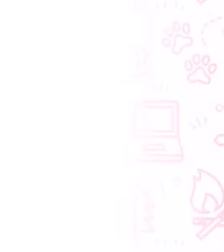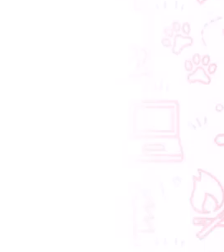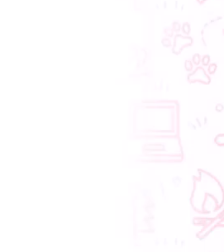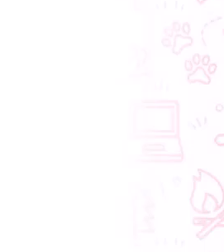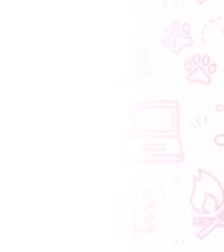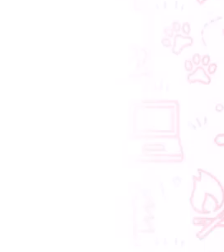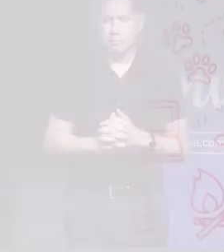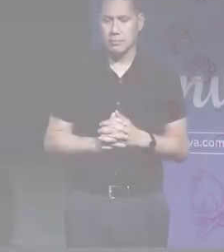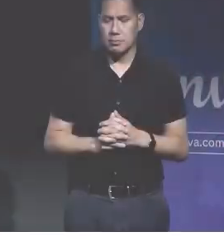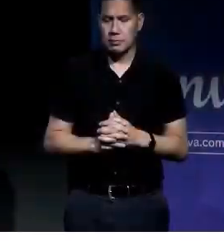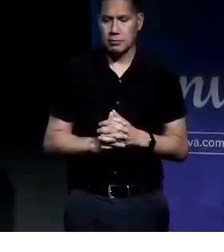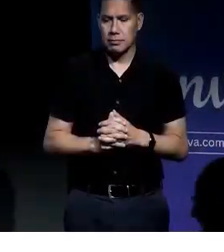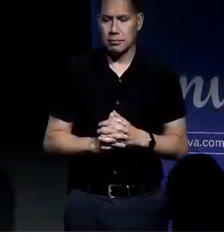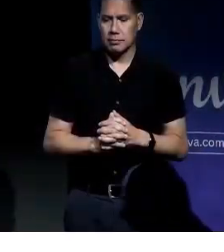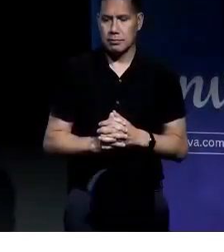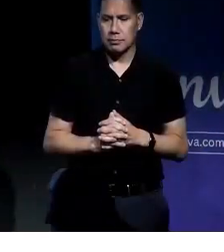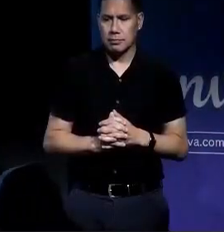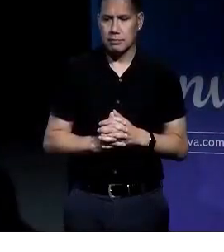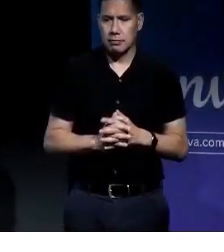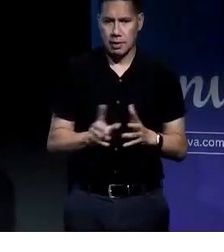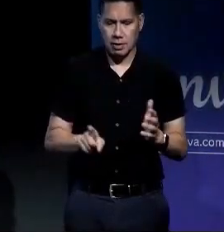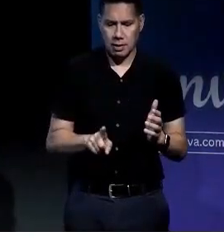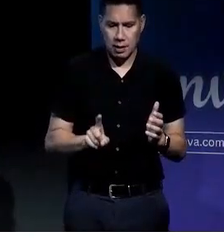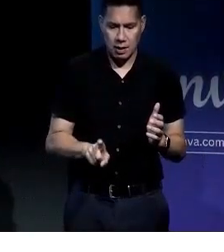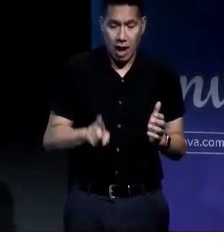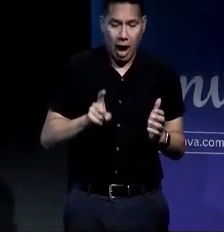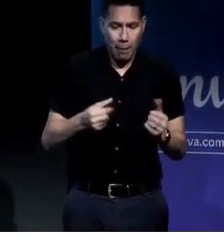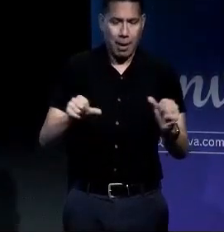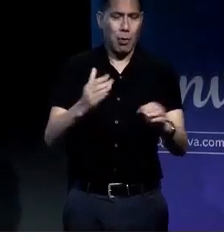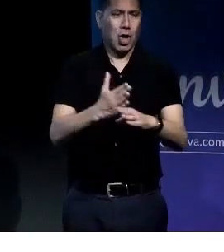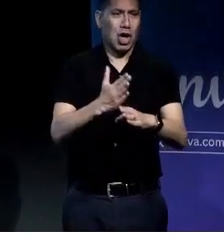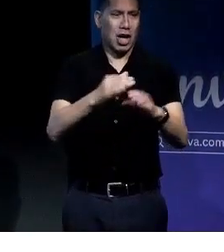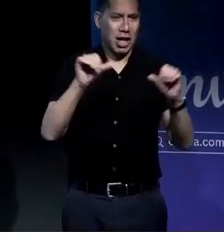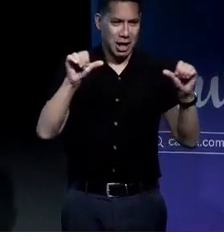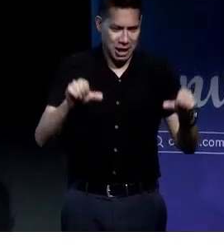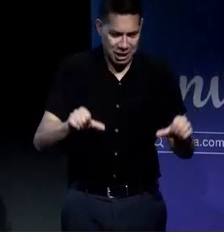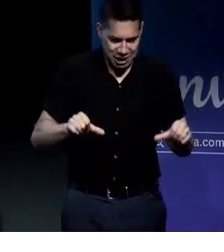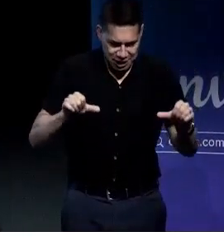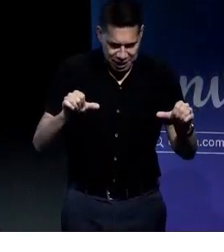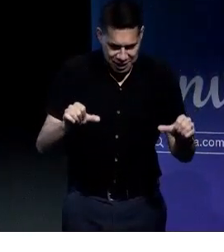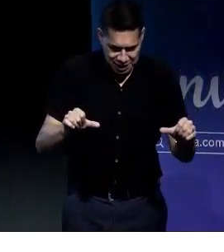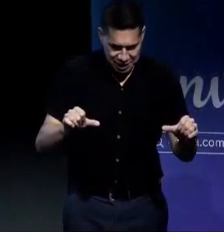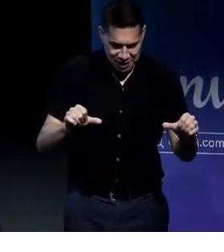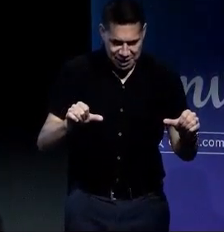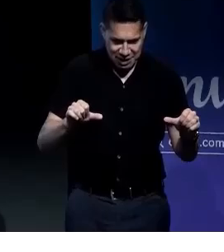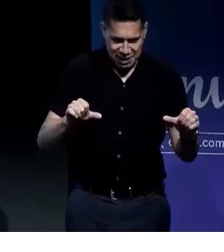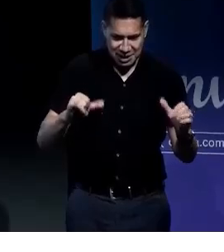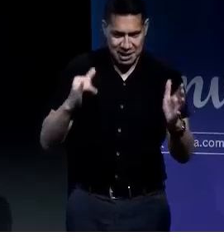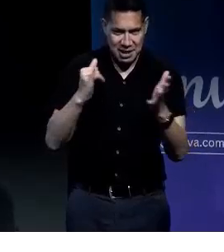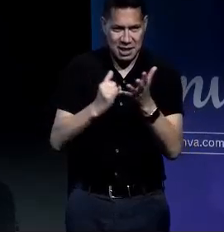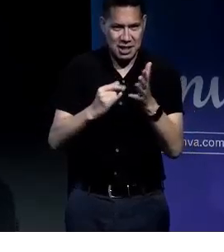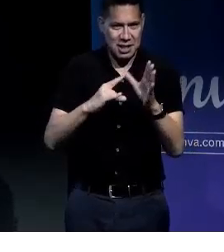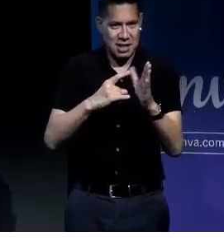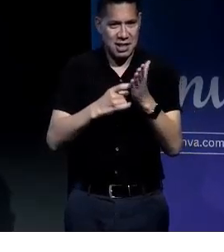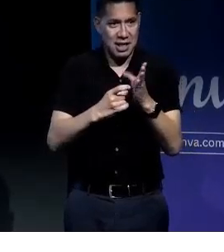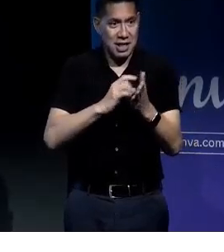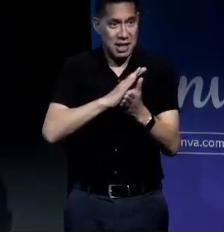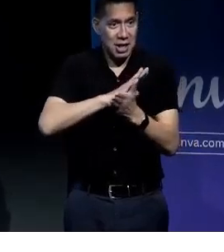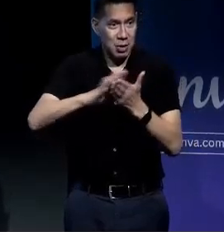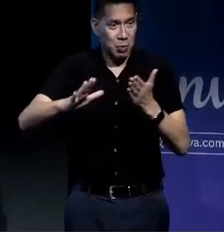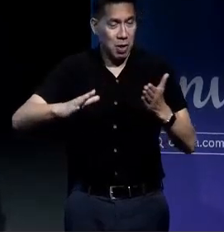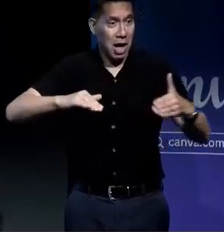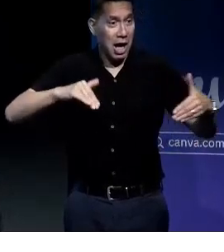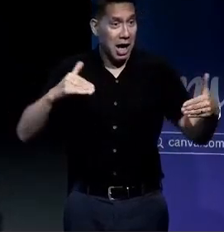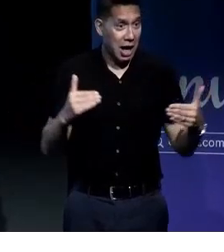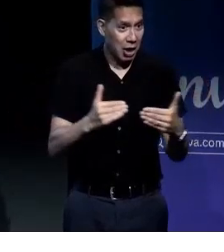sponsor SignHow. Why doesn't that work? There we go. Okay, got it. So the only thing that Sarah didn't just say in my intro